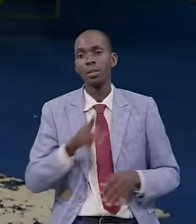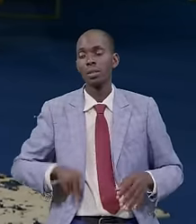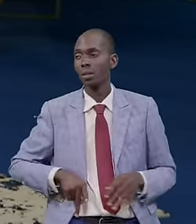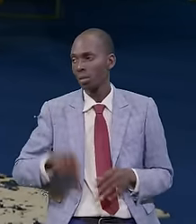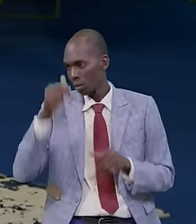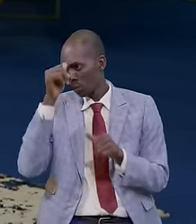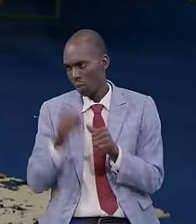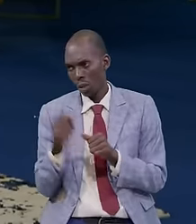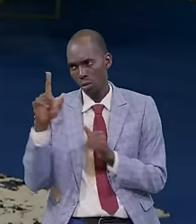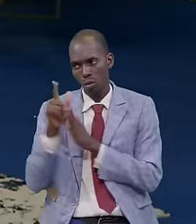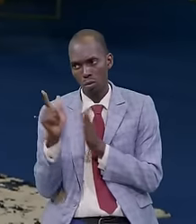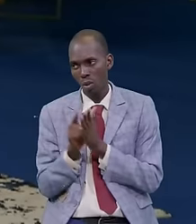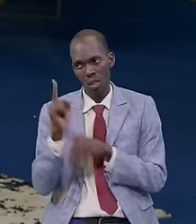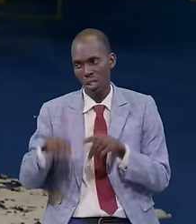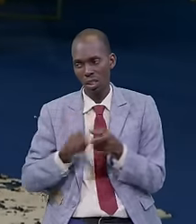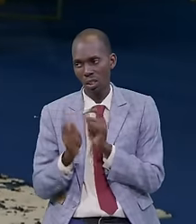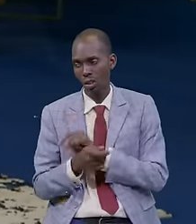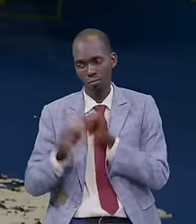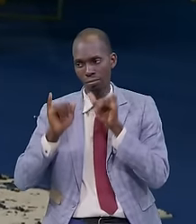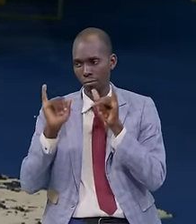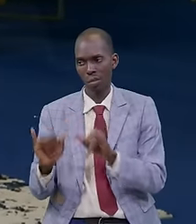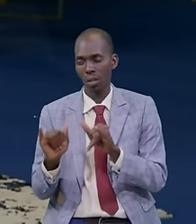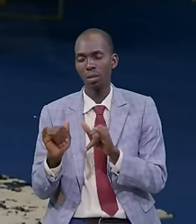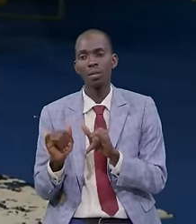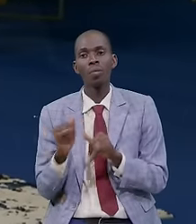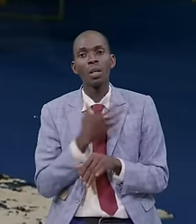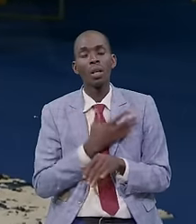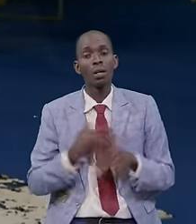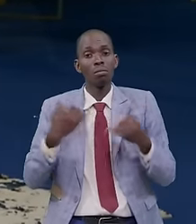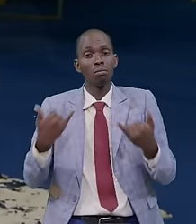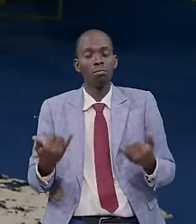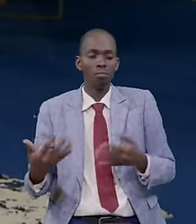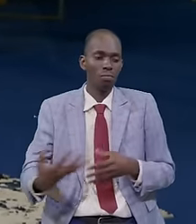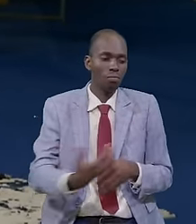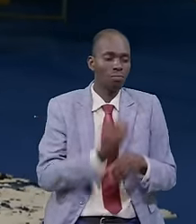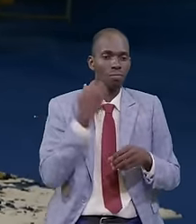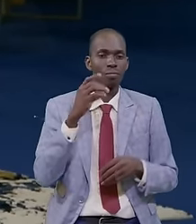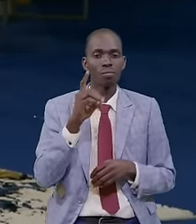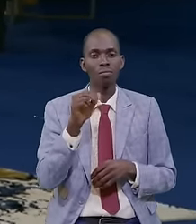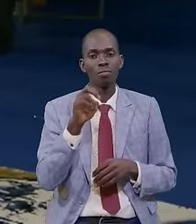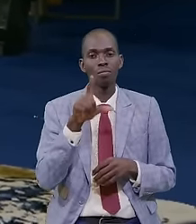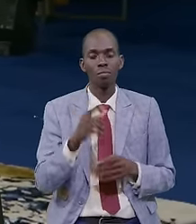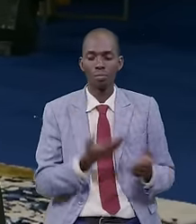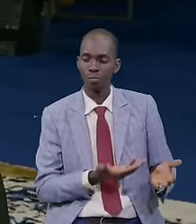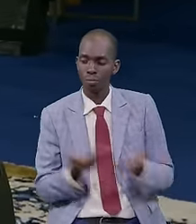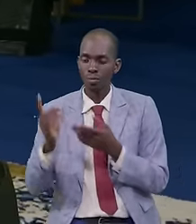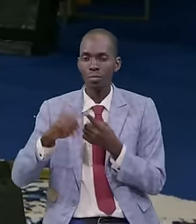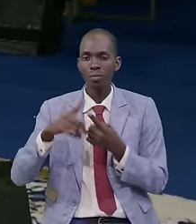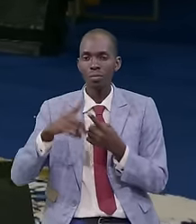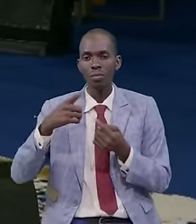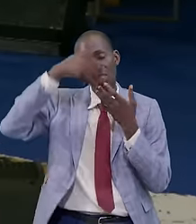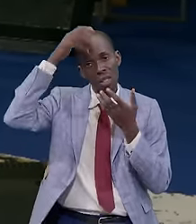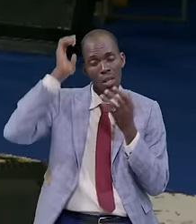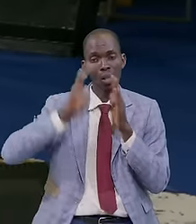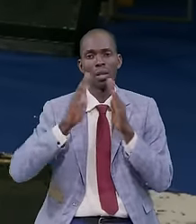cannot change. And so they threw him into the den of lions.